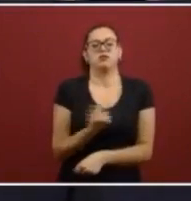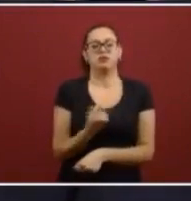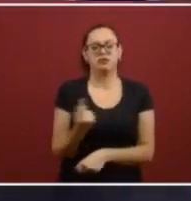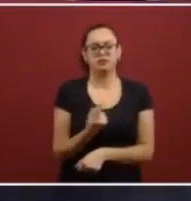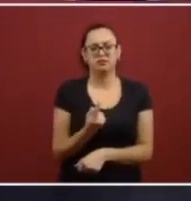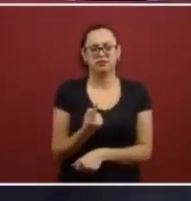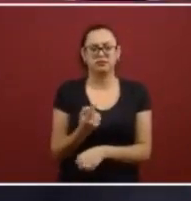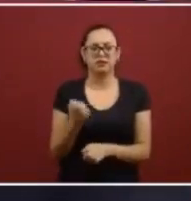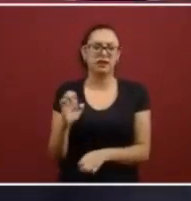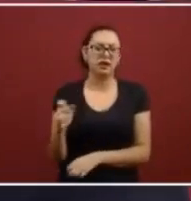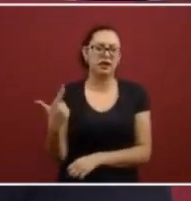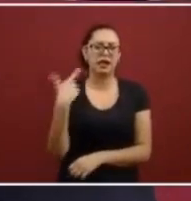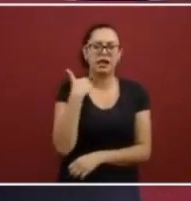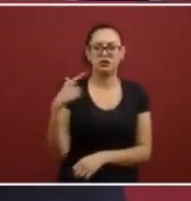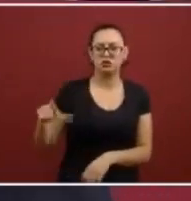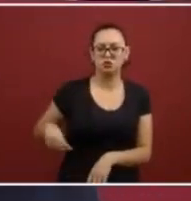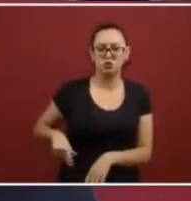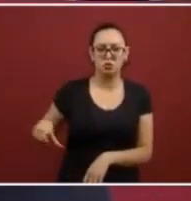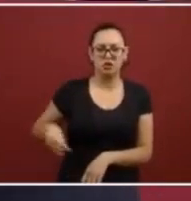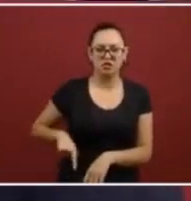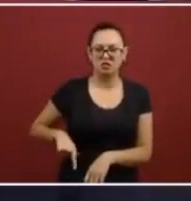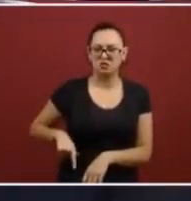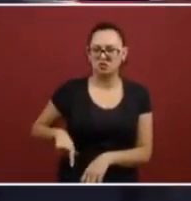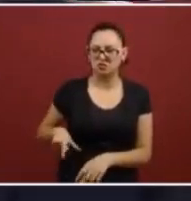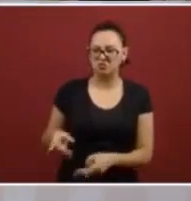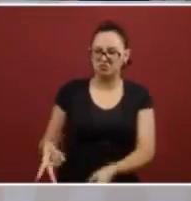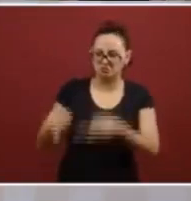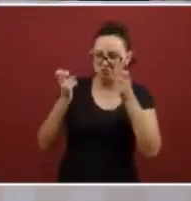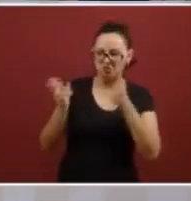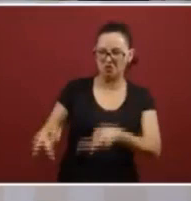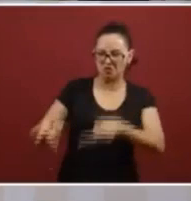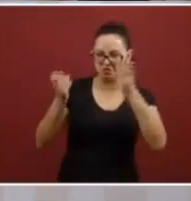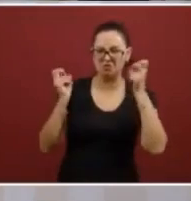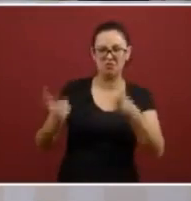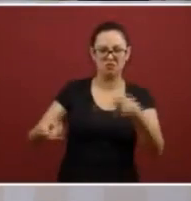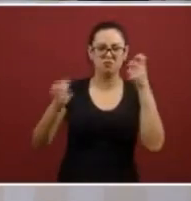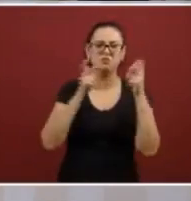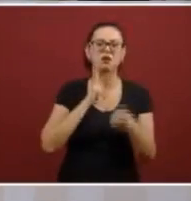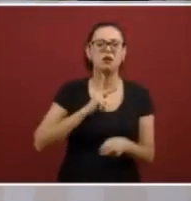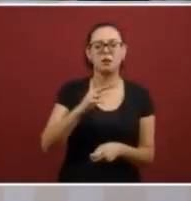they ripped them a off. Pemex y They a la they Comisión ripped off Federal de Electricidad.